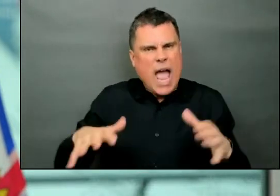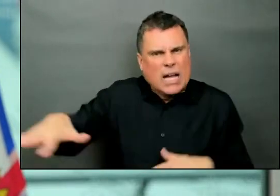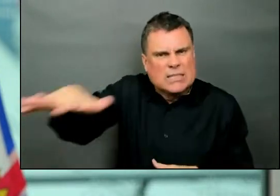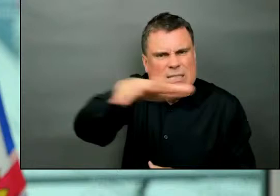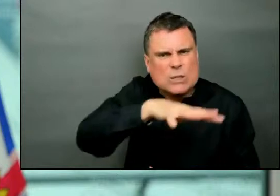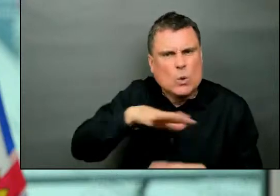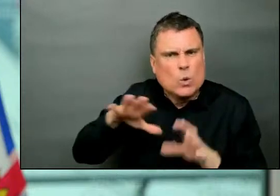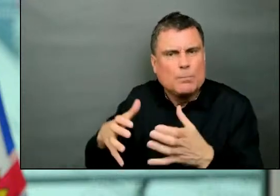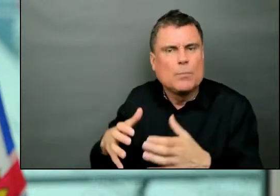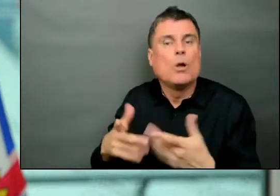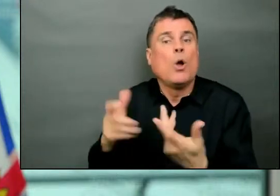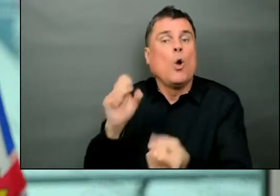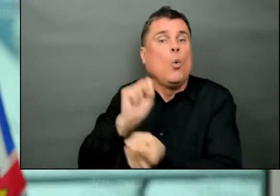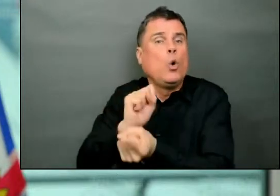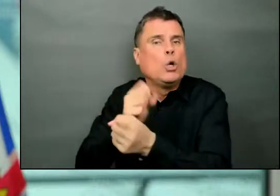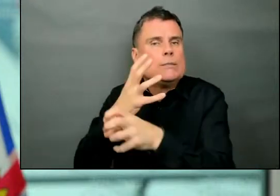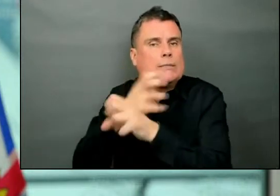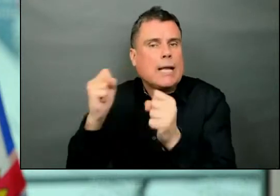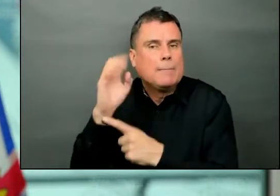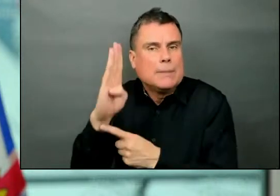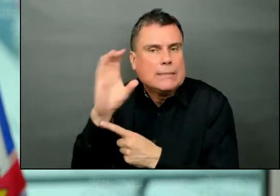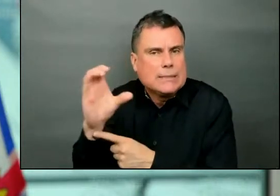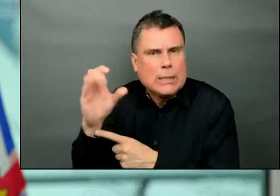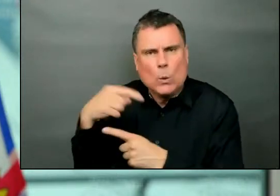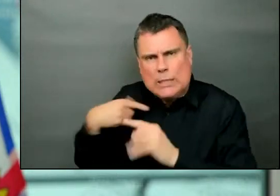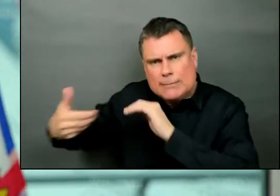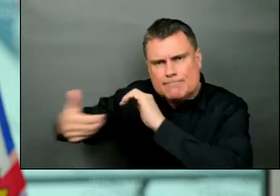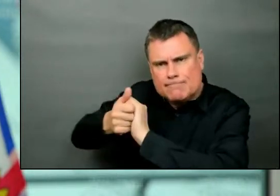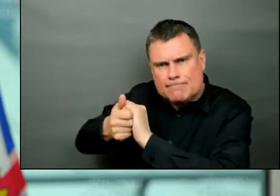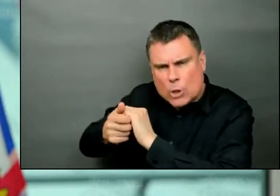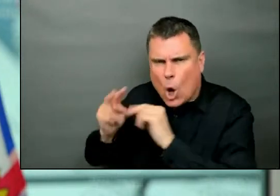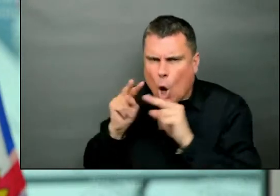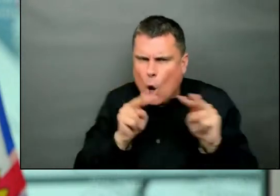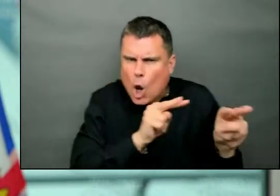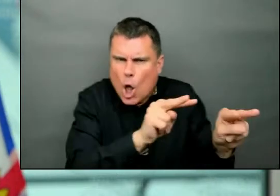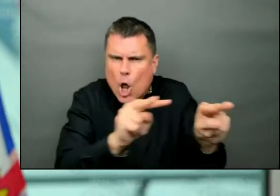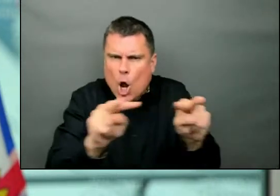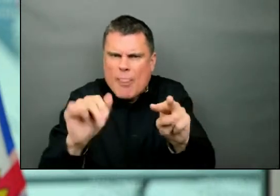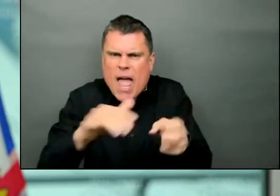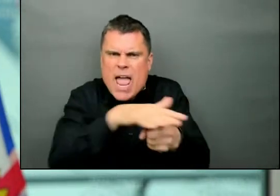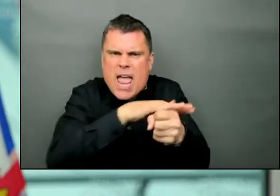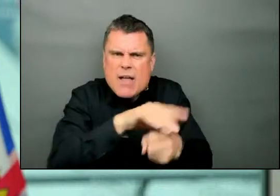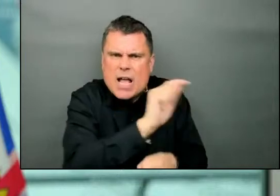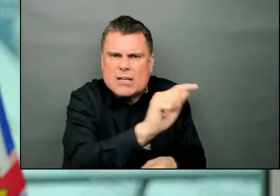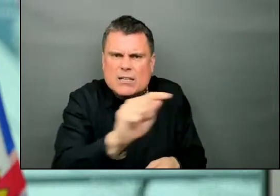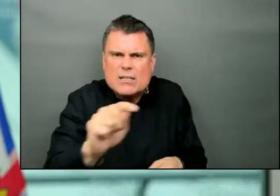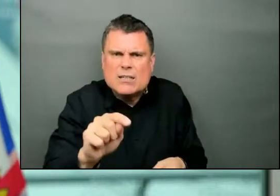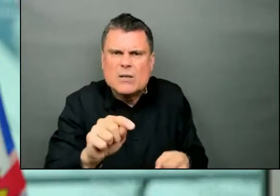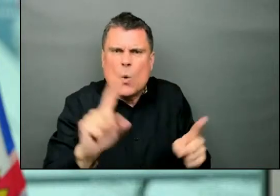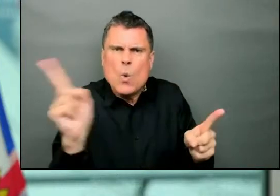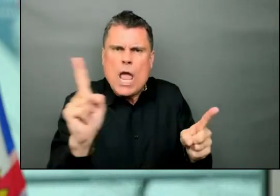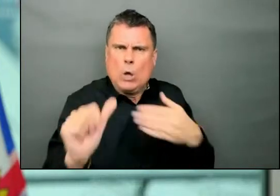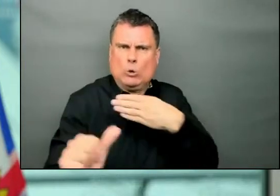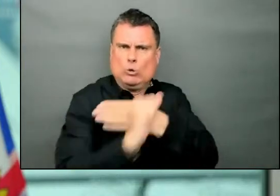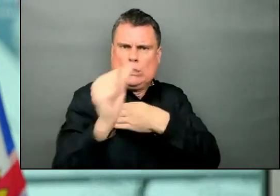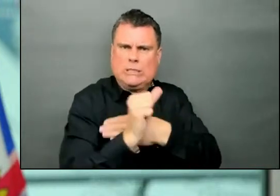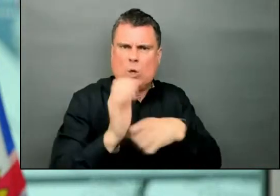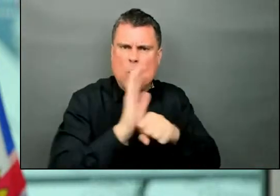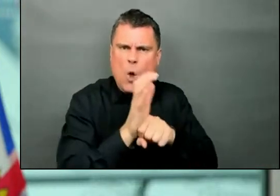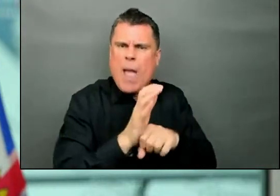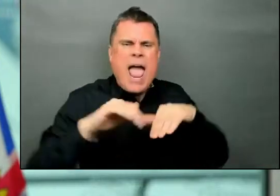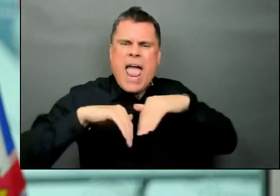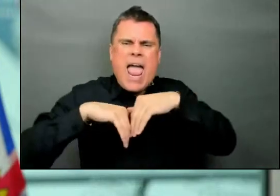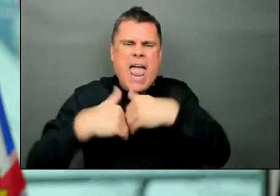inspectors in some of the more high-risk work environments to reinforce the safety plans that need to